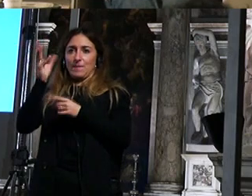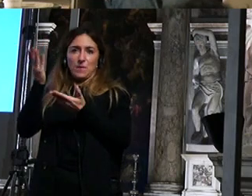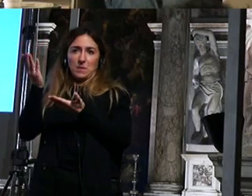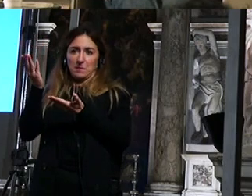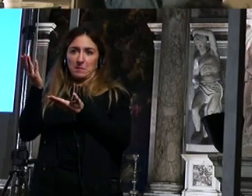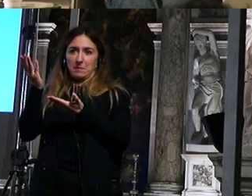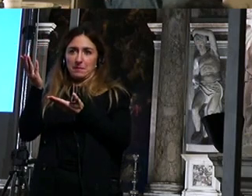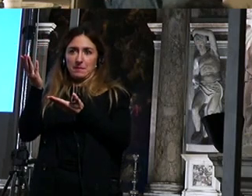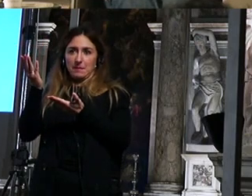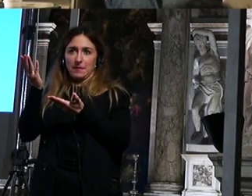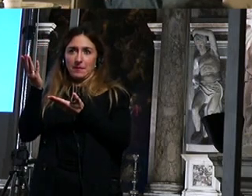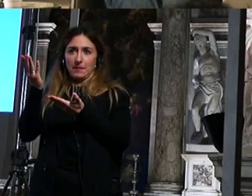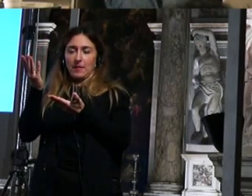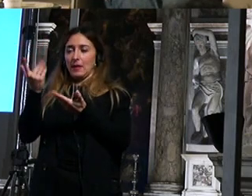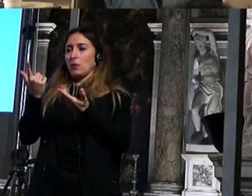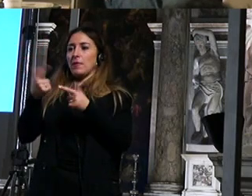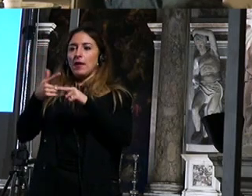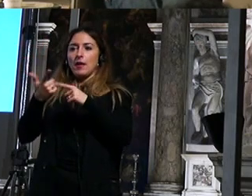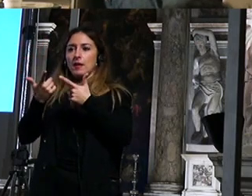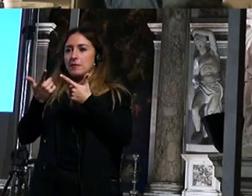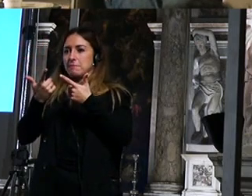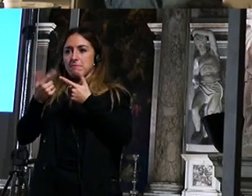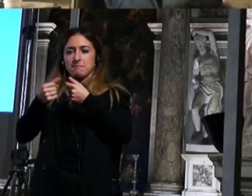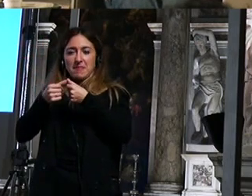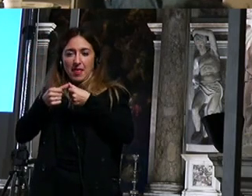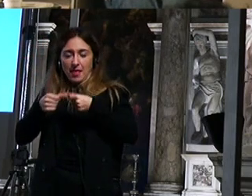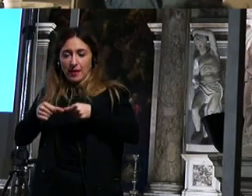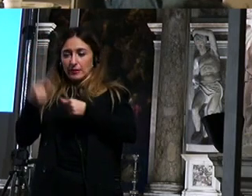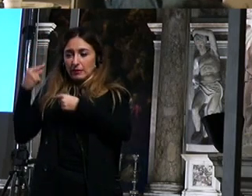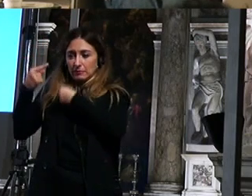this sense, this restlessness of movement